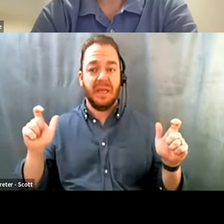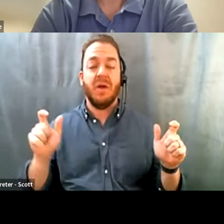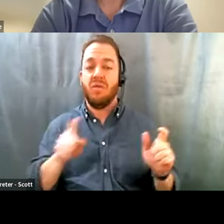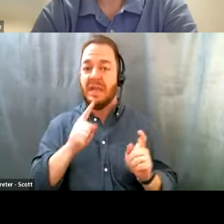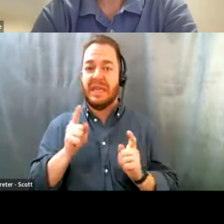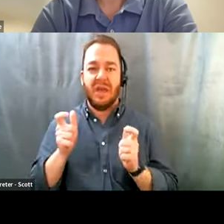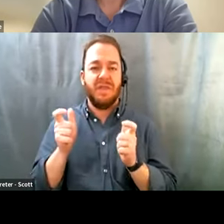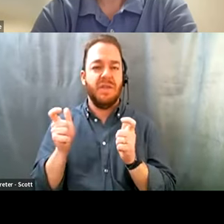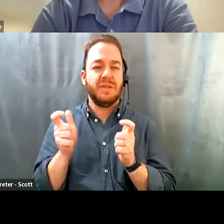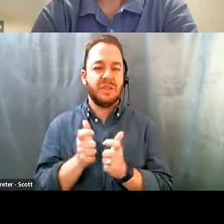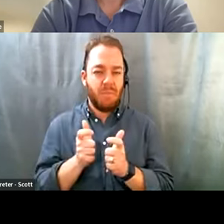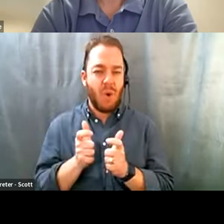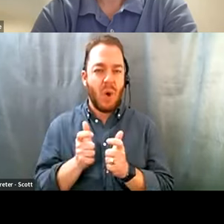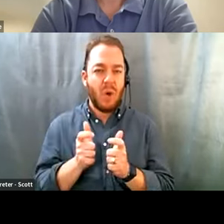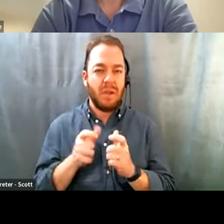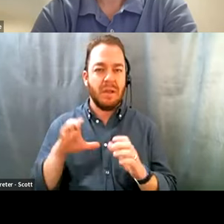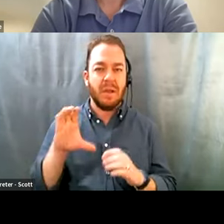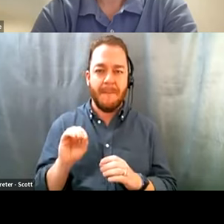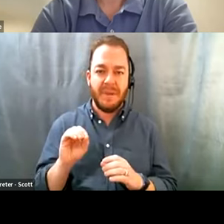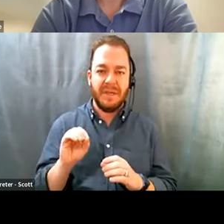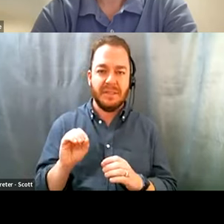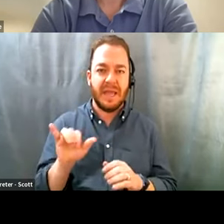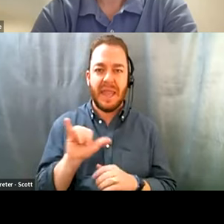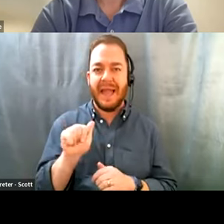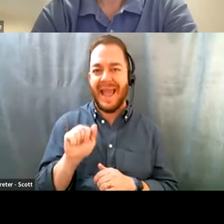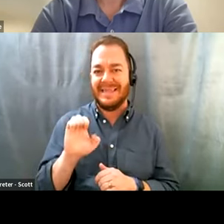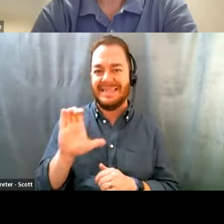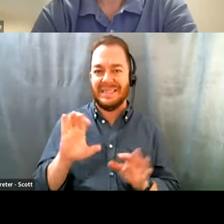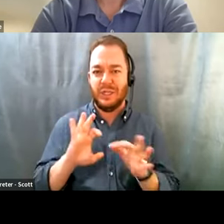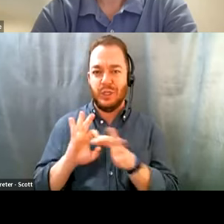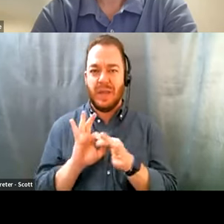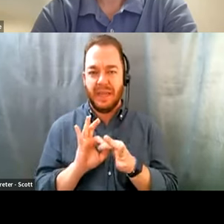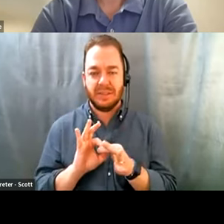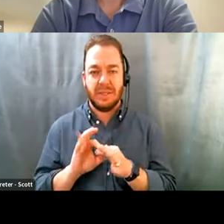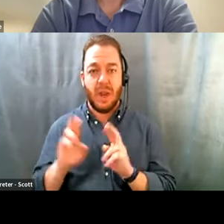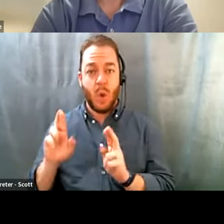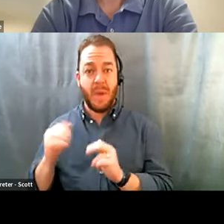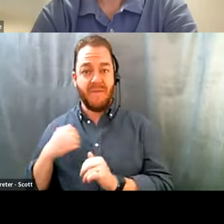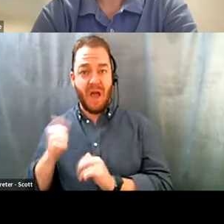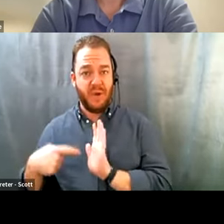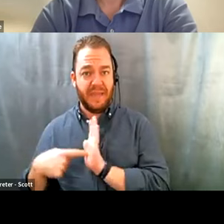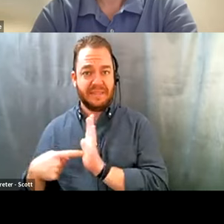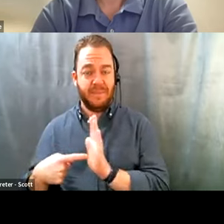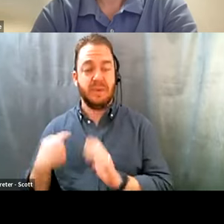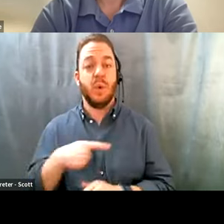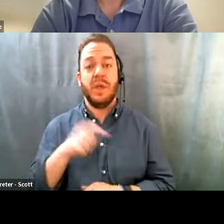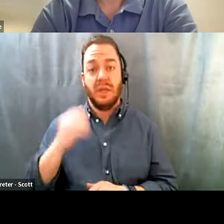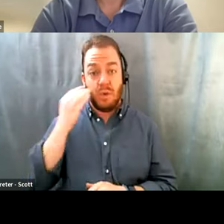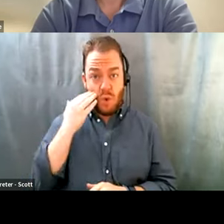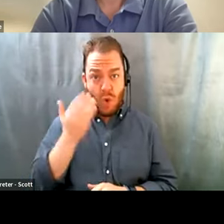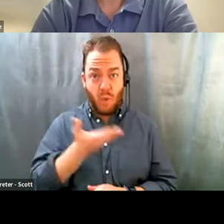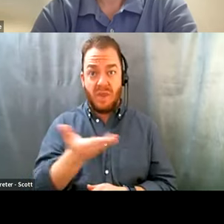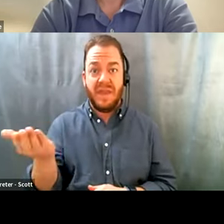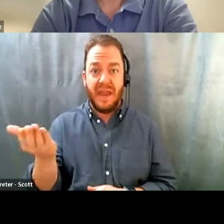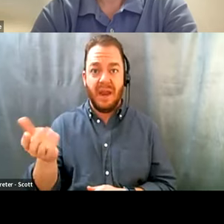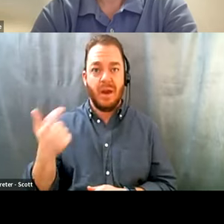small entities like an AEC Unites, and we hope to have some other examples that we need to know exist and that we need